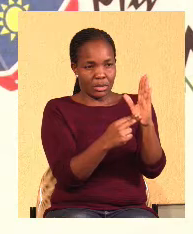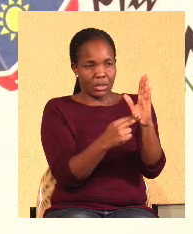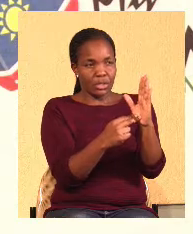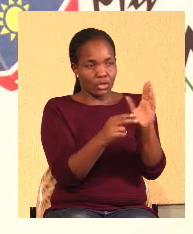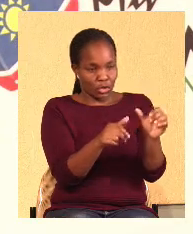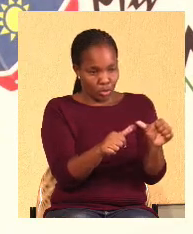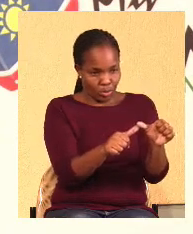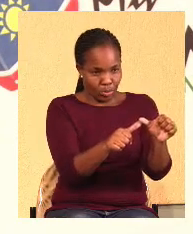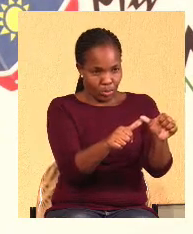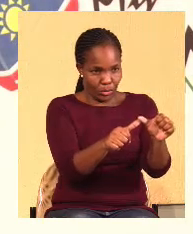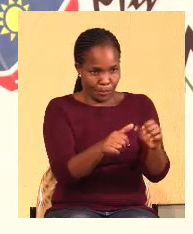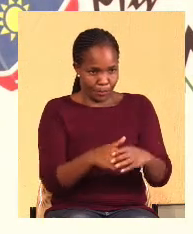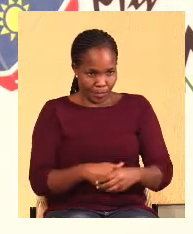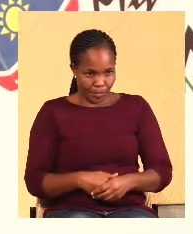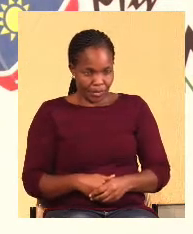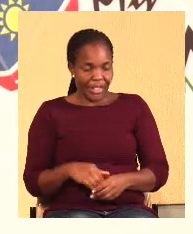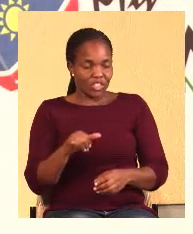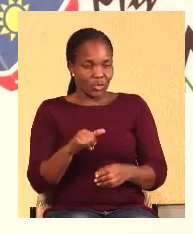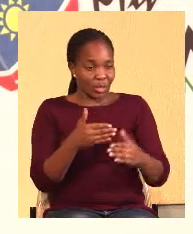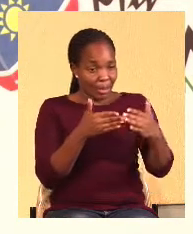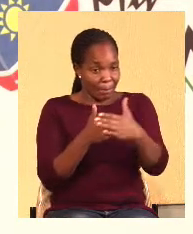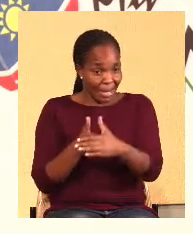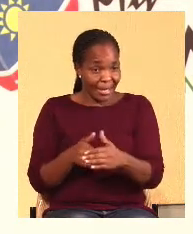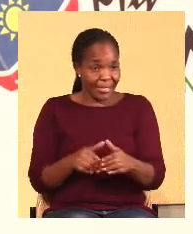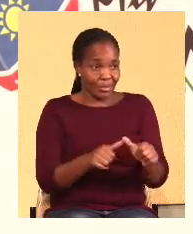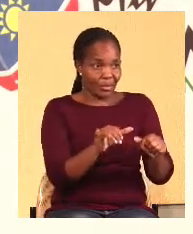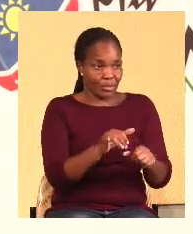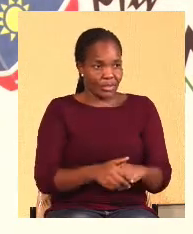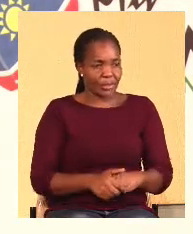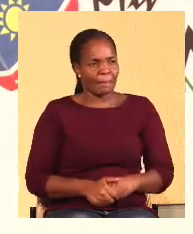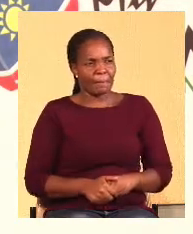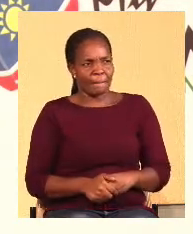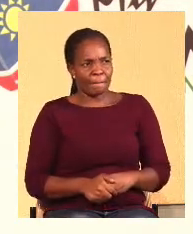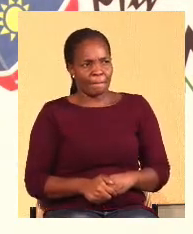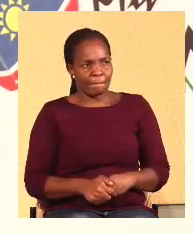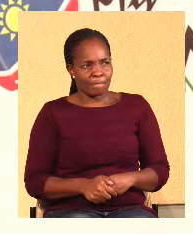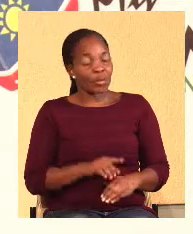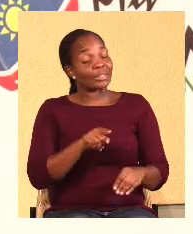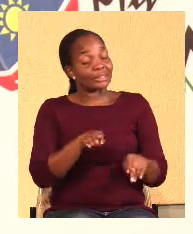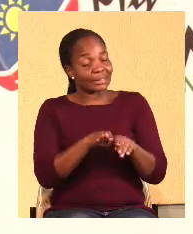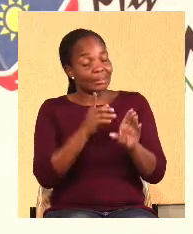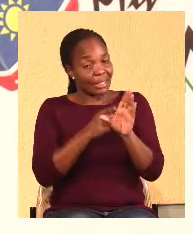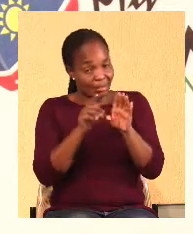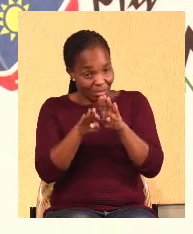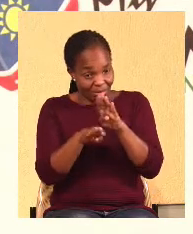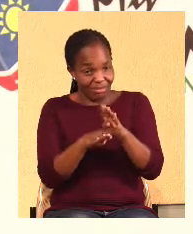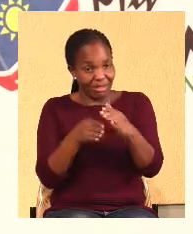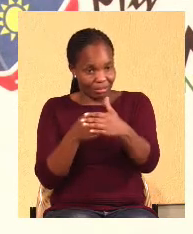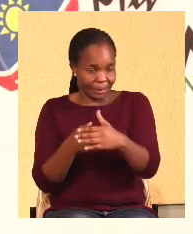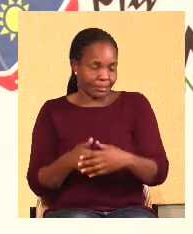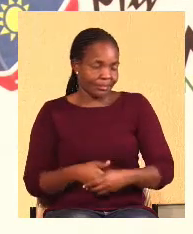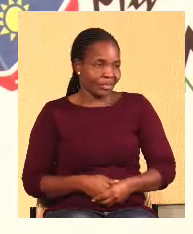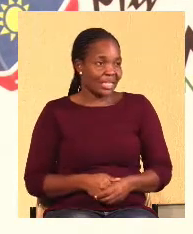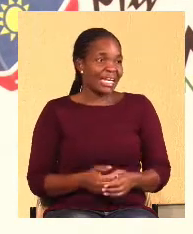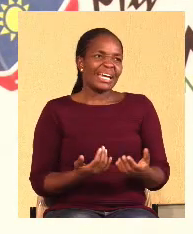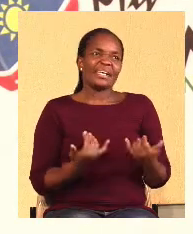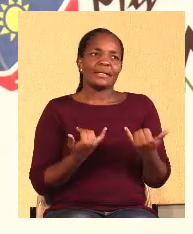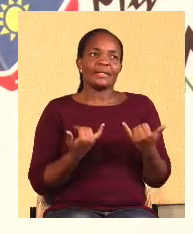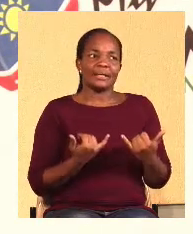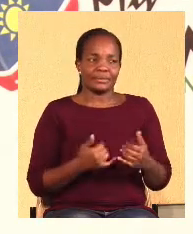is being one of them, because there has been explanation why that need to be controlled for obvious reasons. So therefore, the amounts